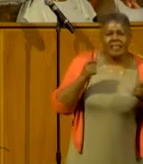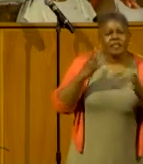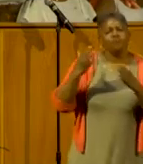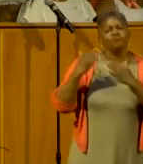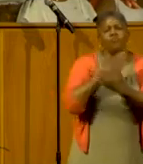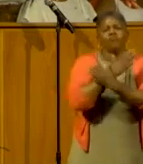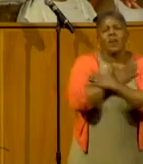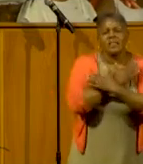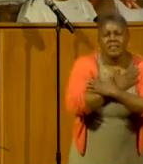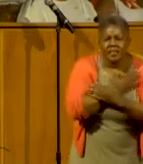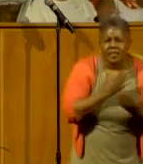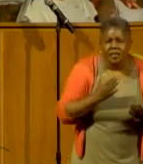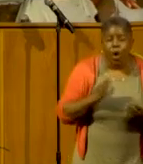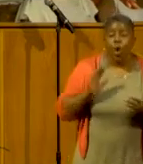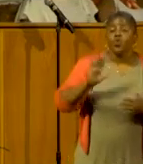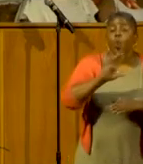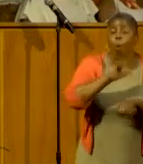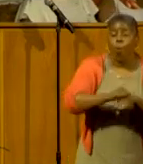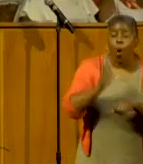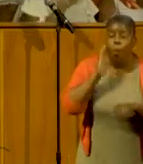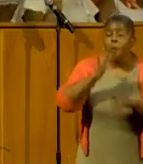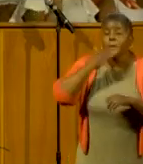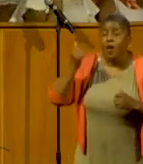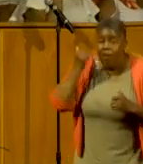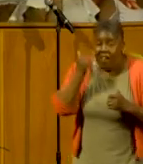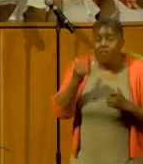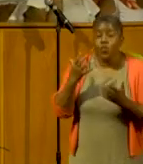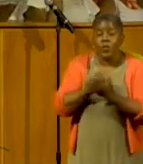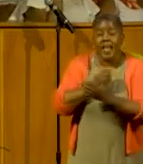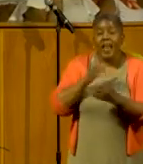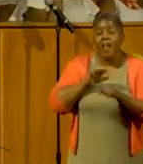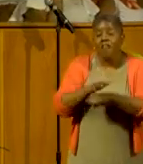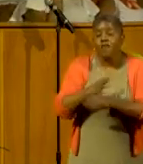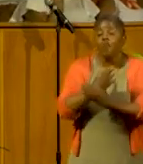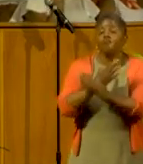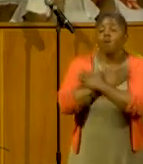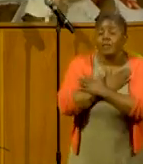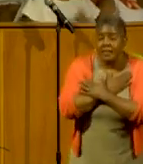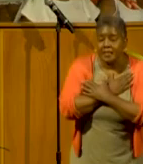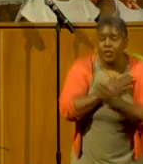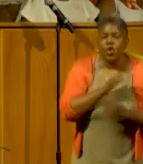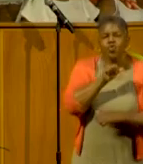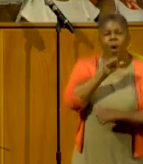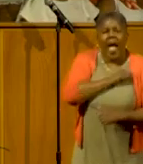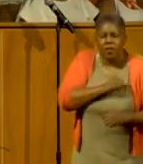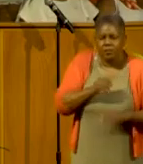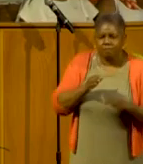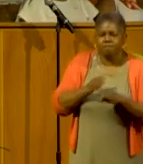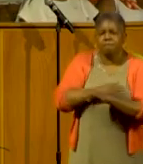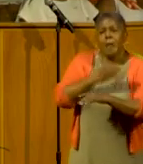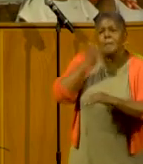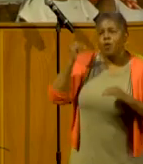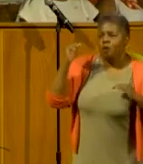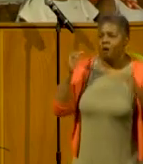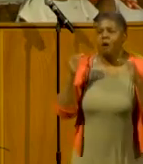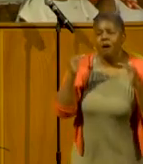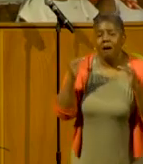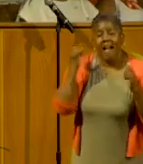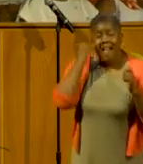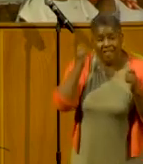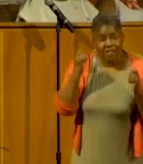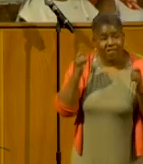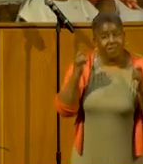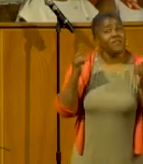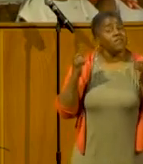that. Your work will be more productive if you get rest. Your attitude will be more balanced